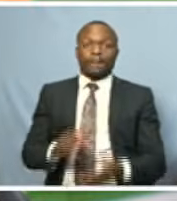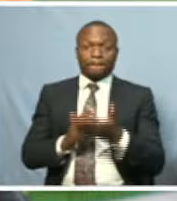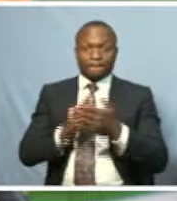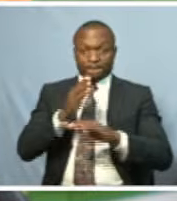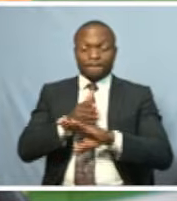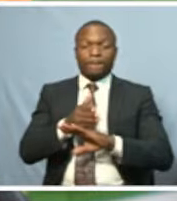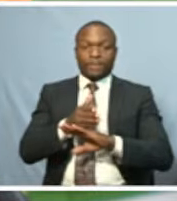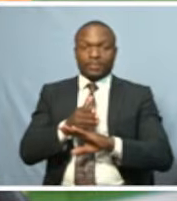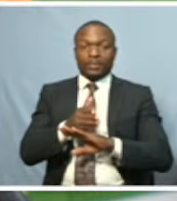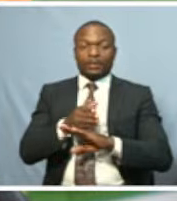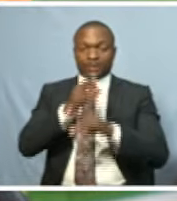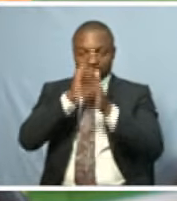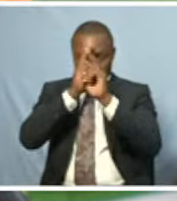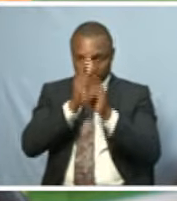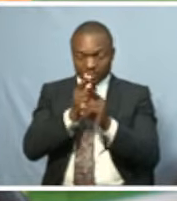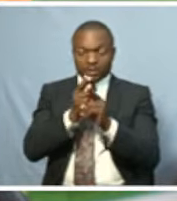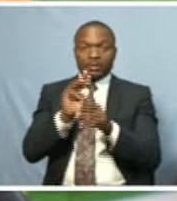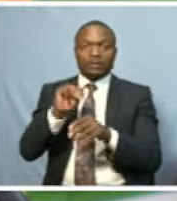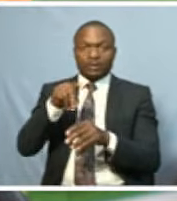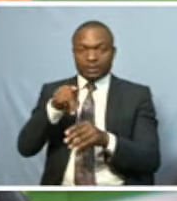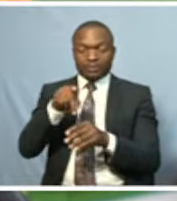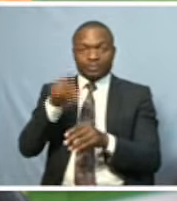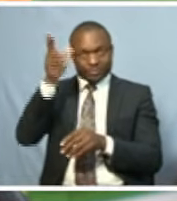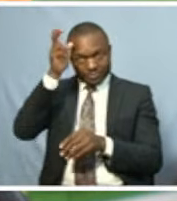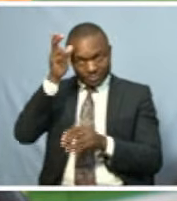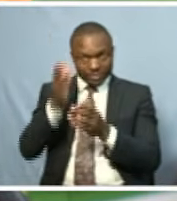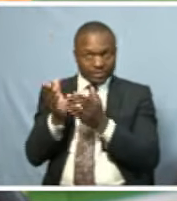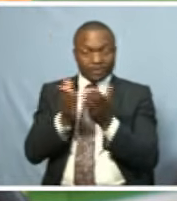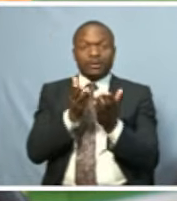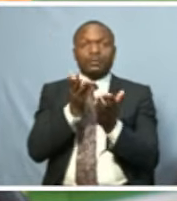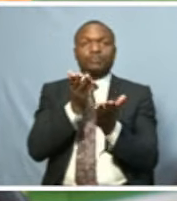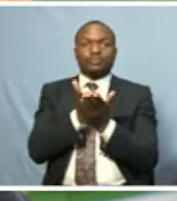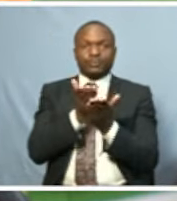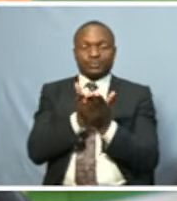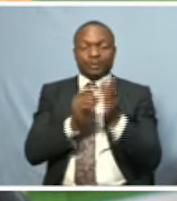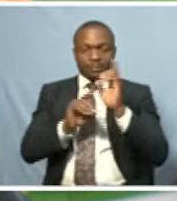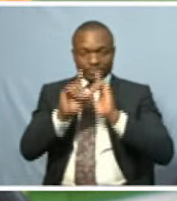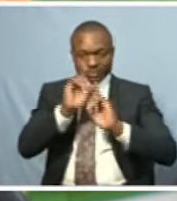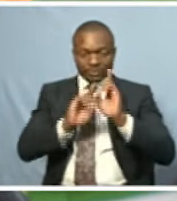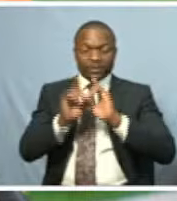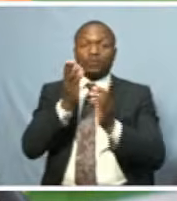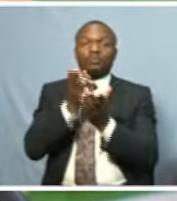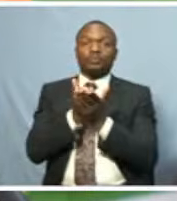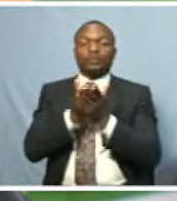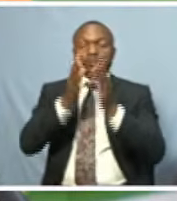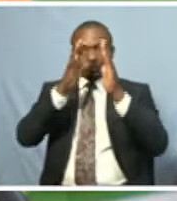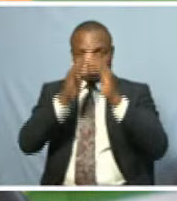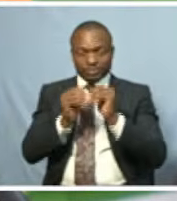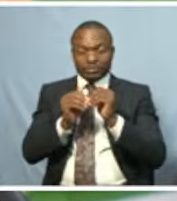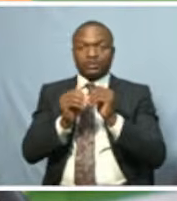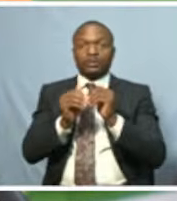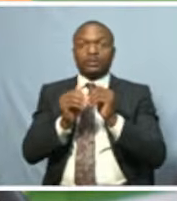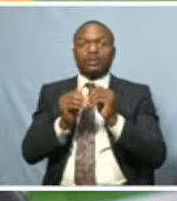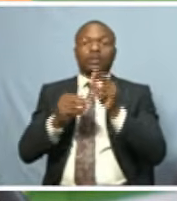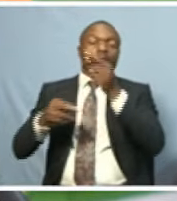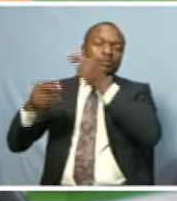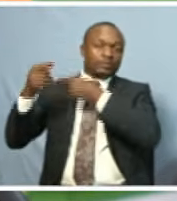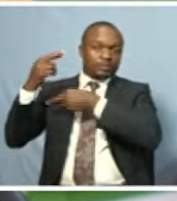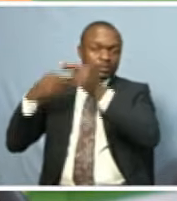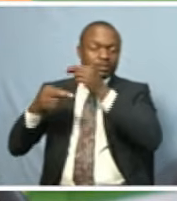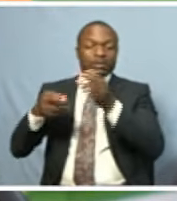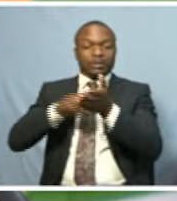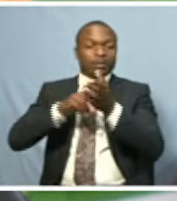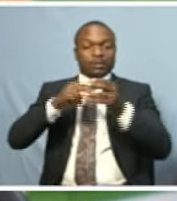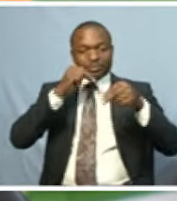Mr. Bino Mpundo did bring a notice of subject for debate on the motion of adjournment titled Rescind and